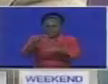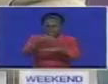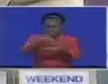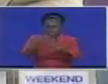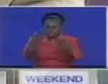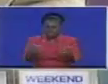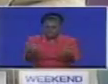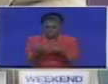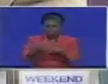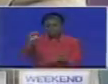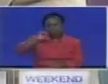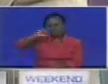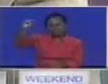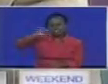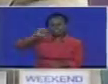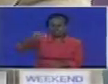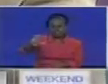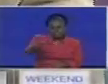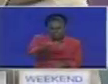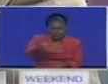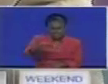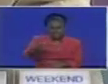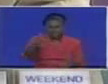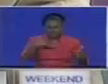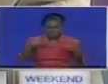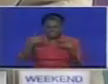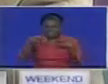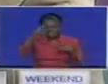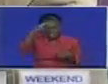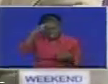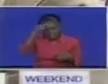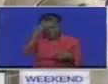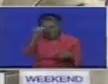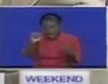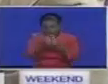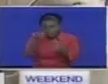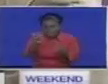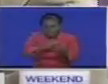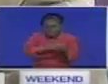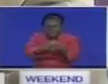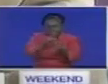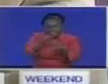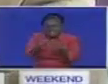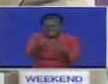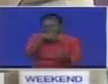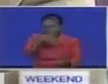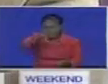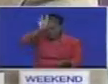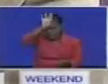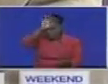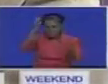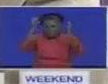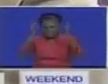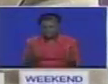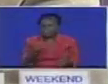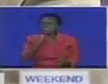as political space is concerned. And that's the reason that what happened on Friday is such a disappointment. Okay. It is not the